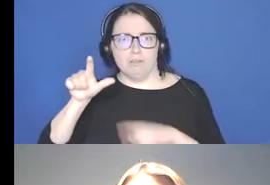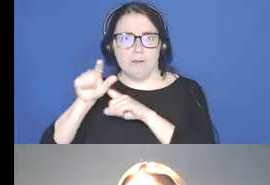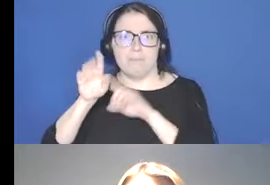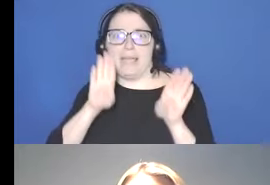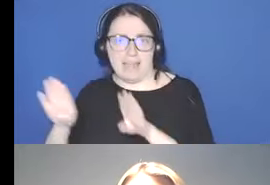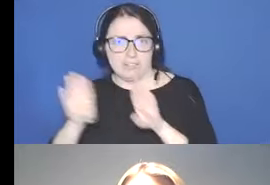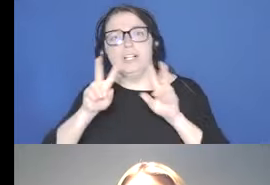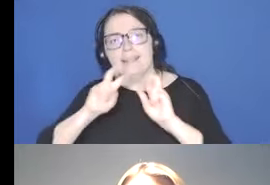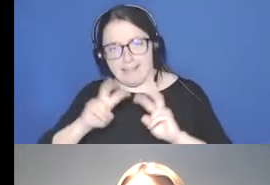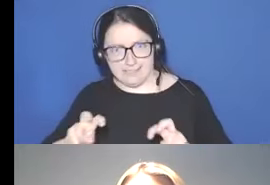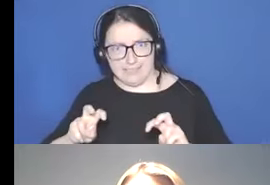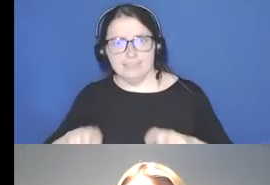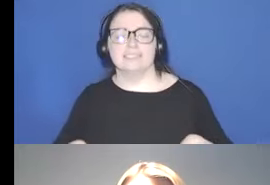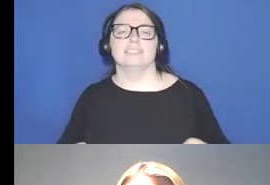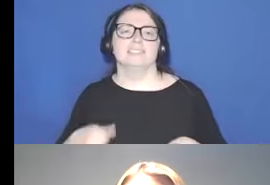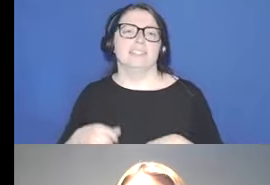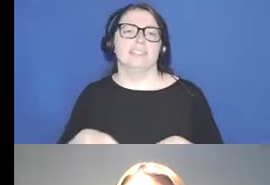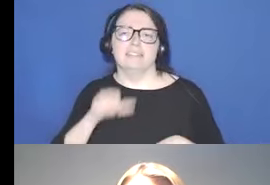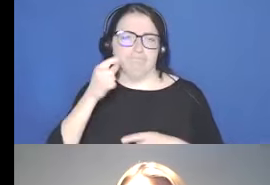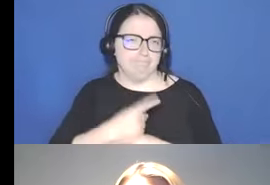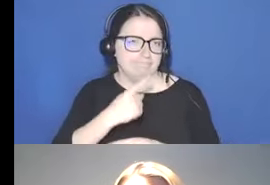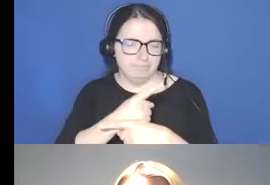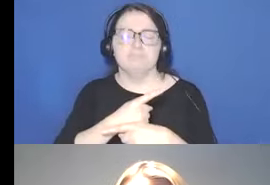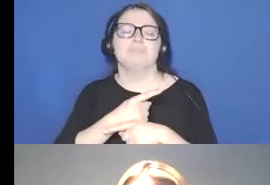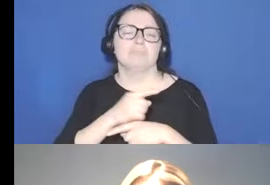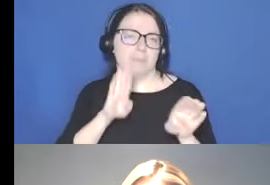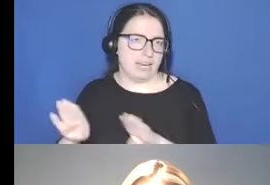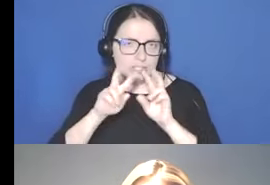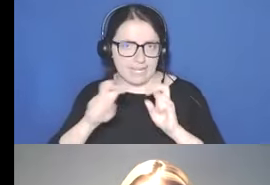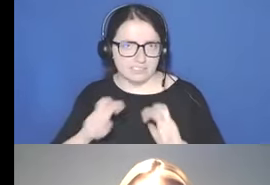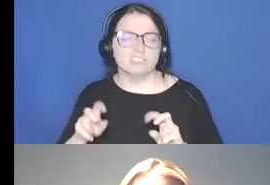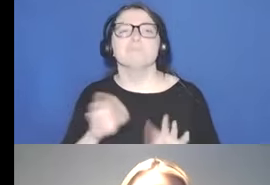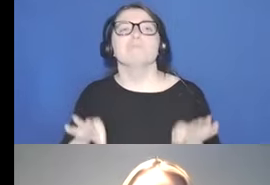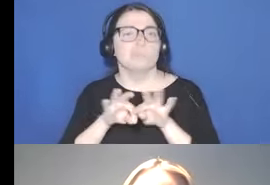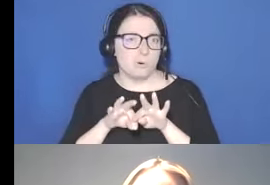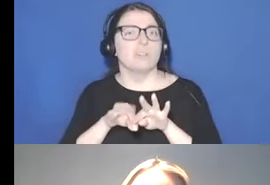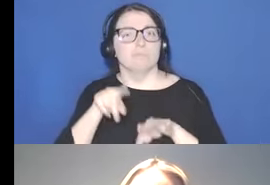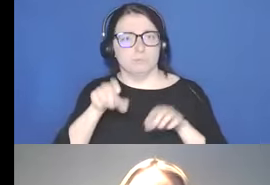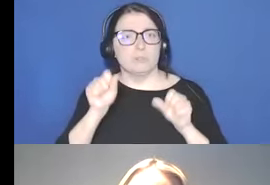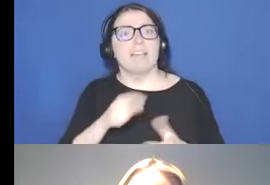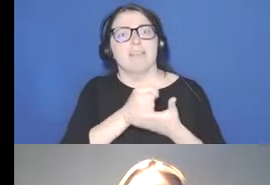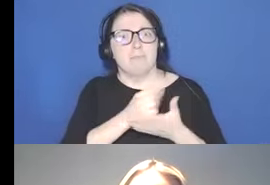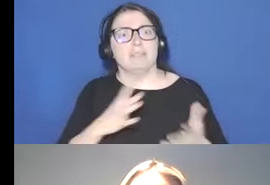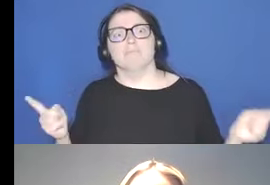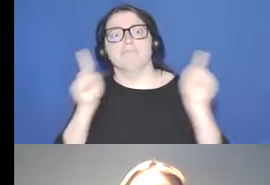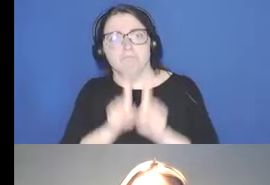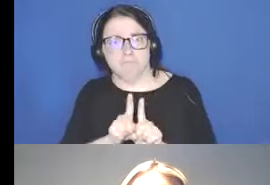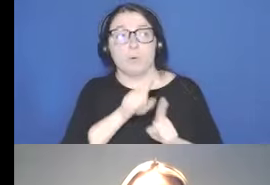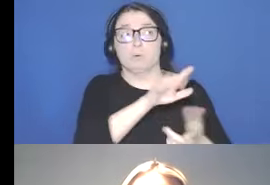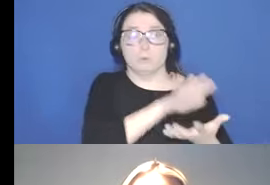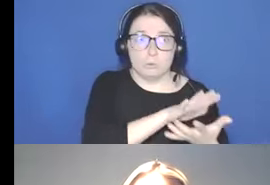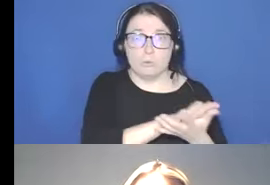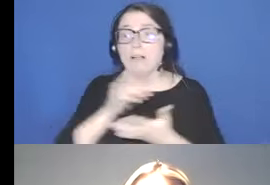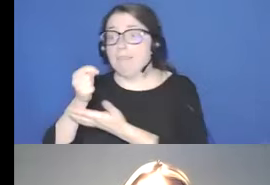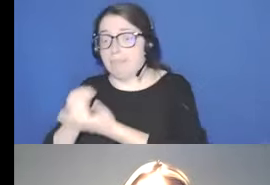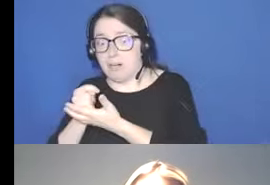with you to your CSEs, just to make sure that everything that is being done in school is also being done in therapy in terms